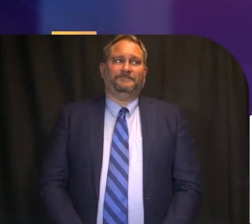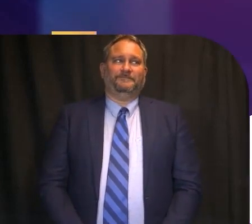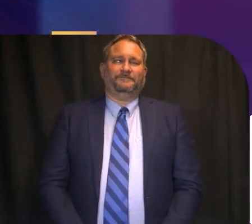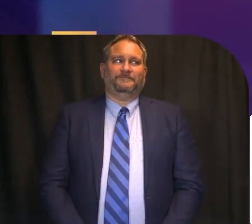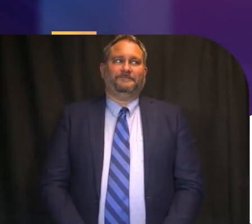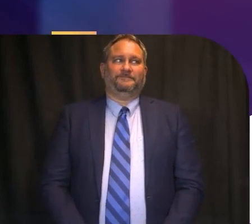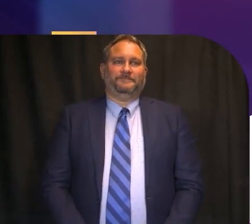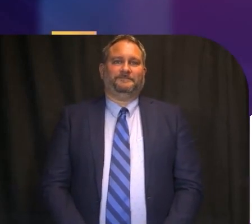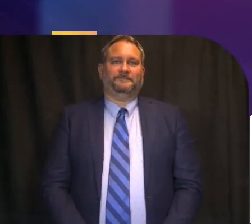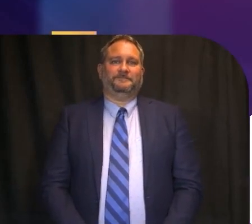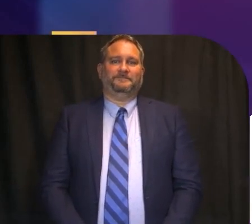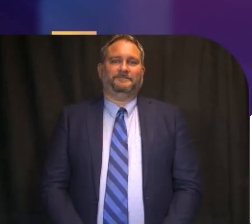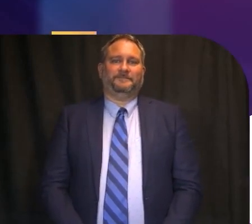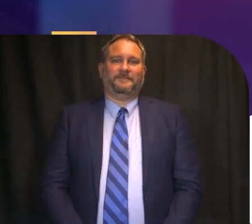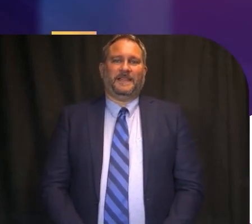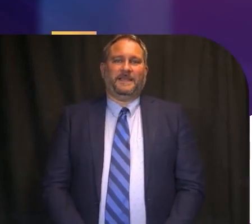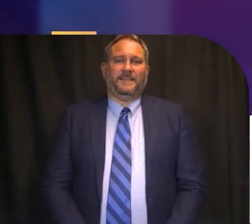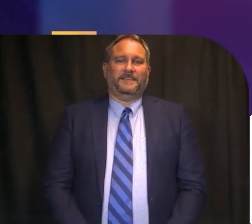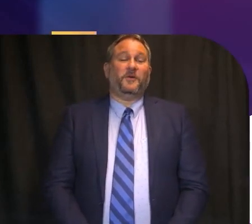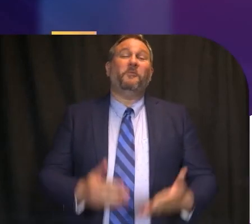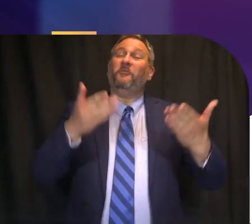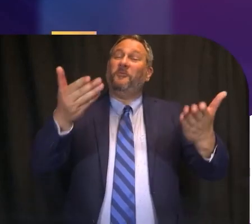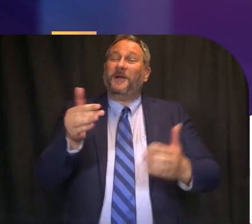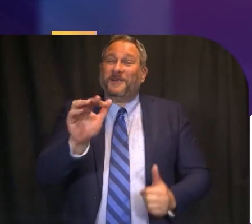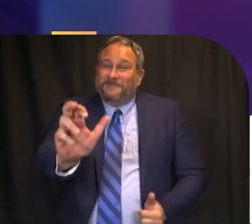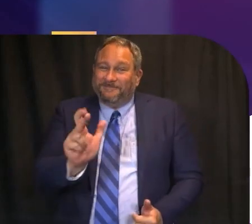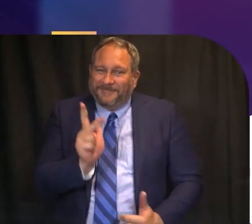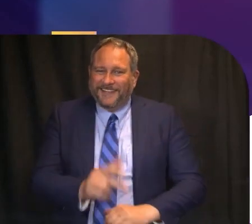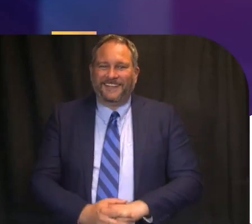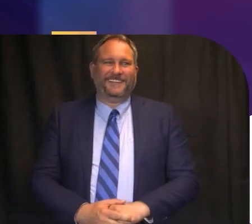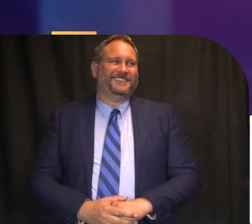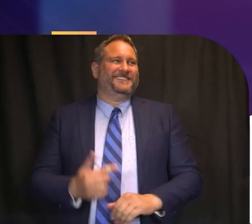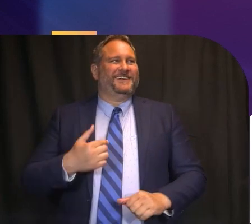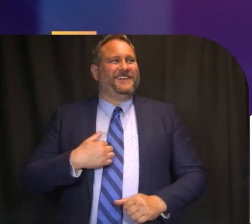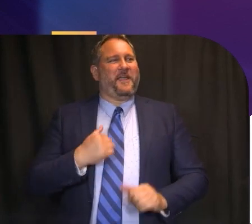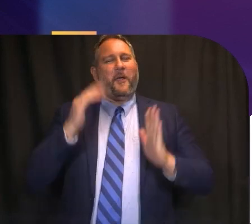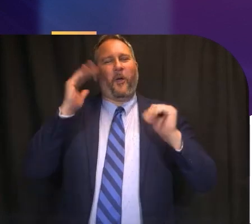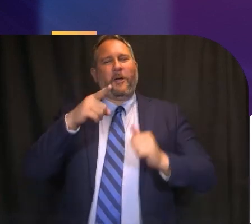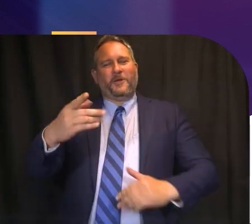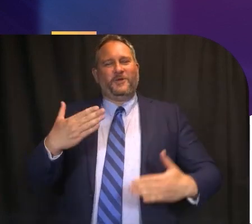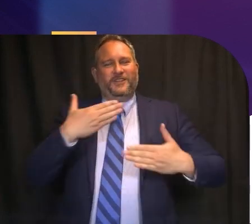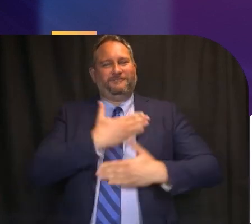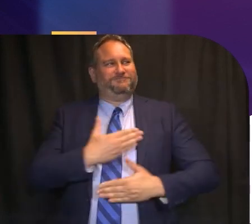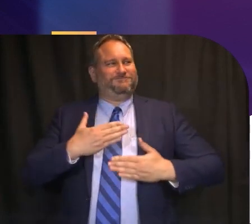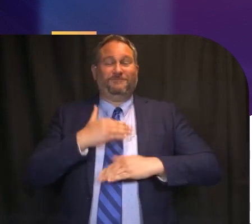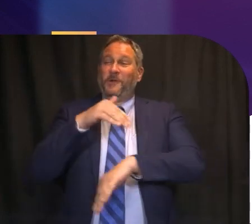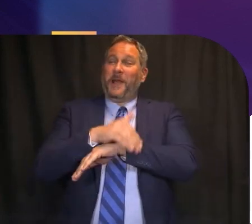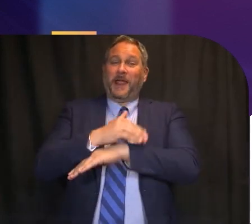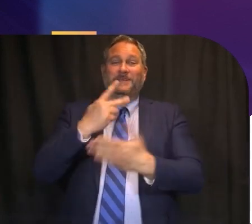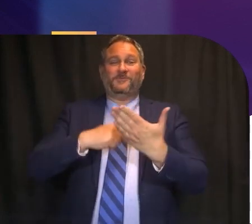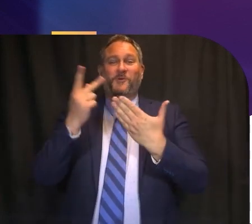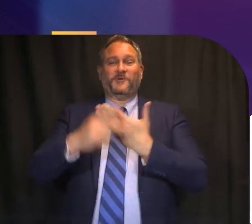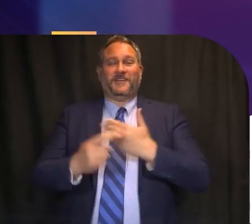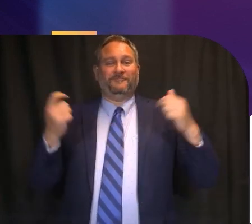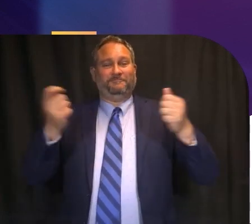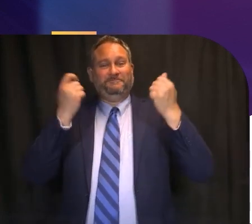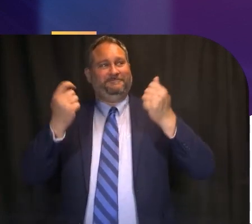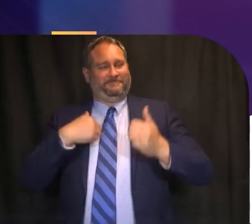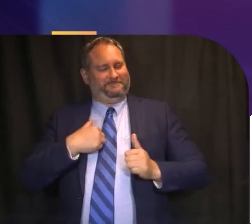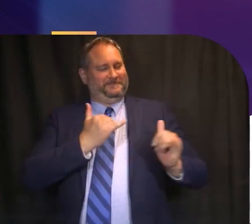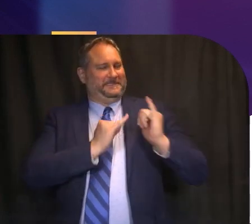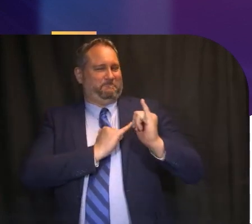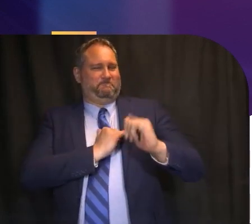Welcome back. I hope you're enjoying tonight's program as much as I am. How remarkable are tonight's Paul G.